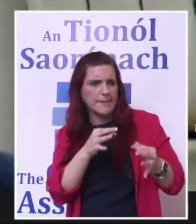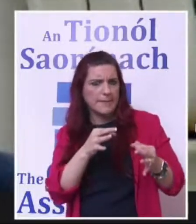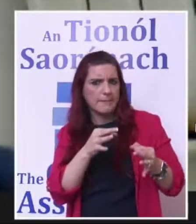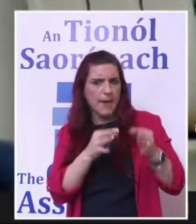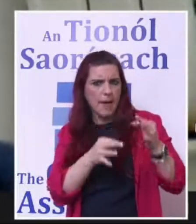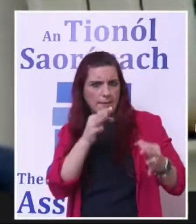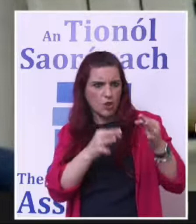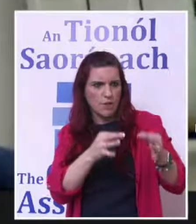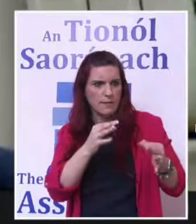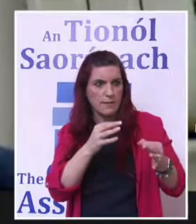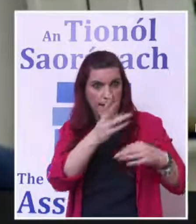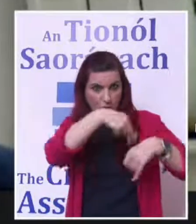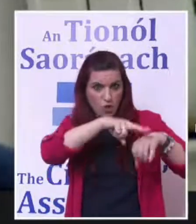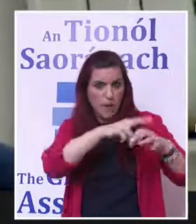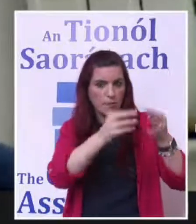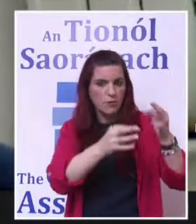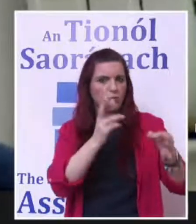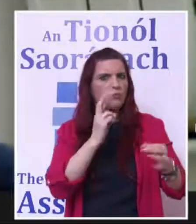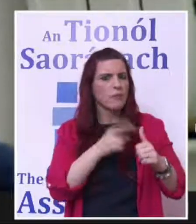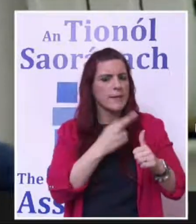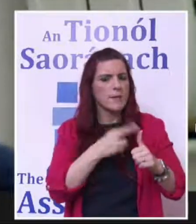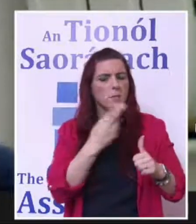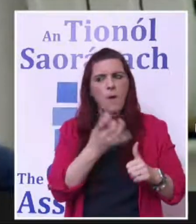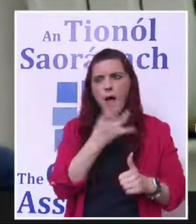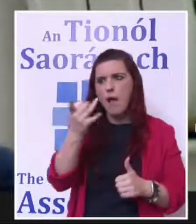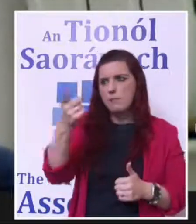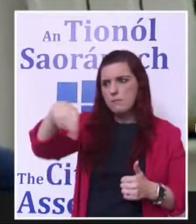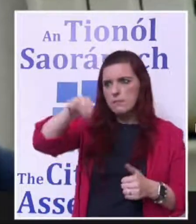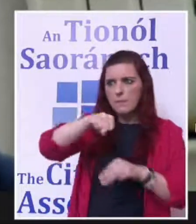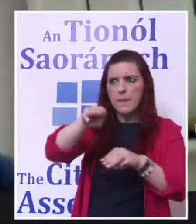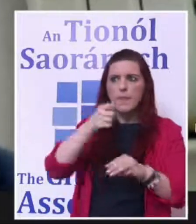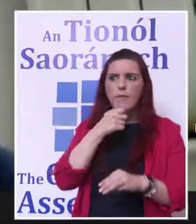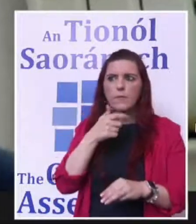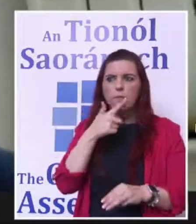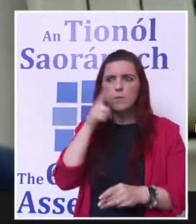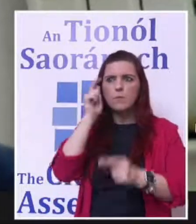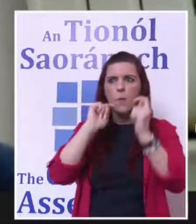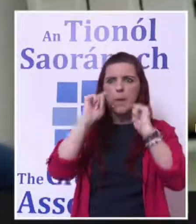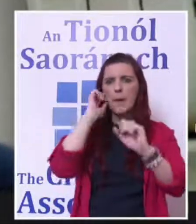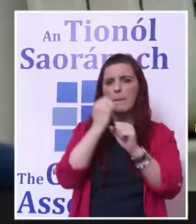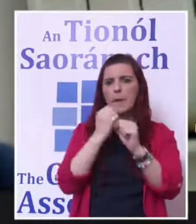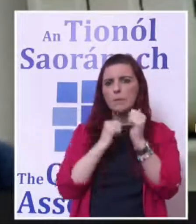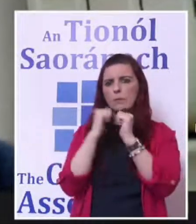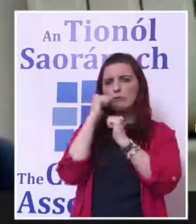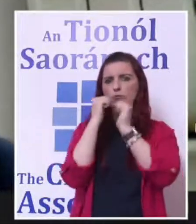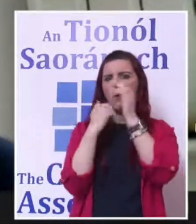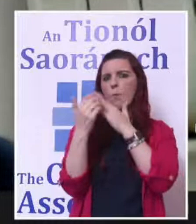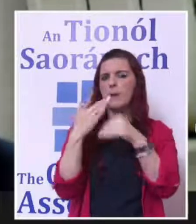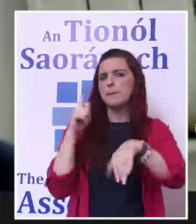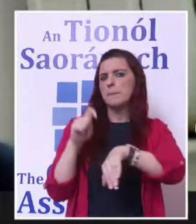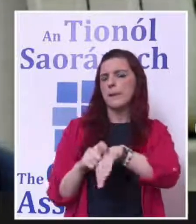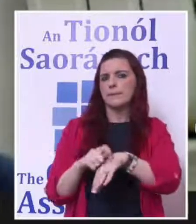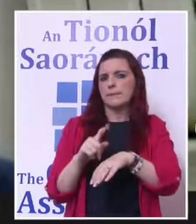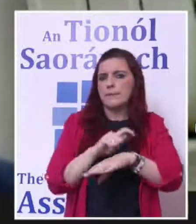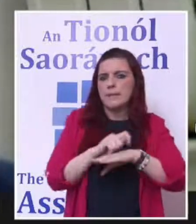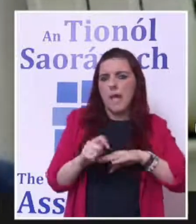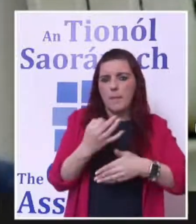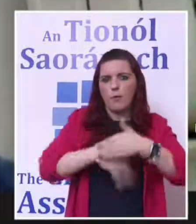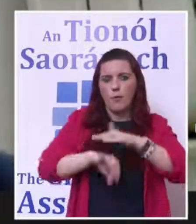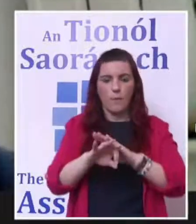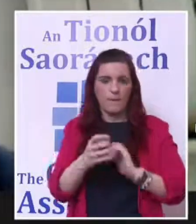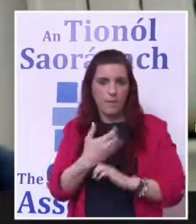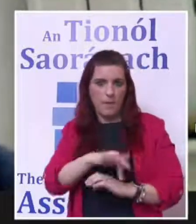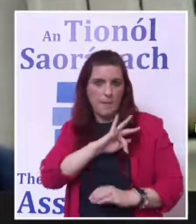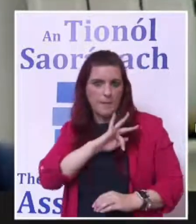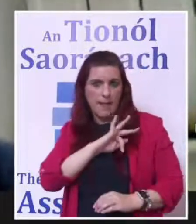national level to ask citizens of Dublin to reflect upon what would be the best form of governance for the city